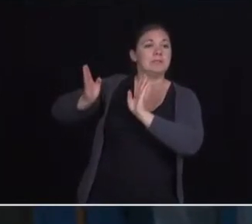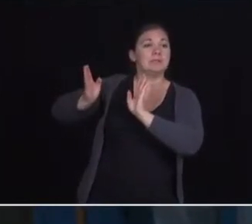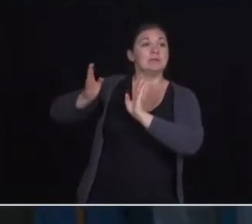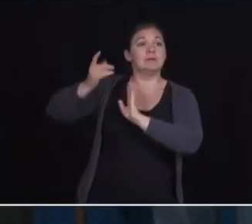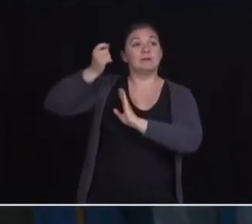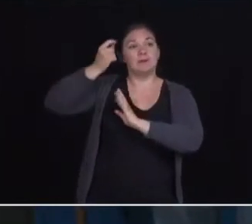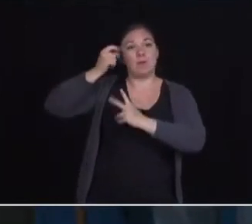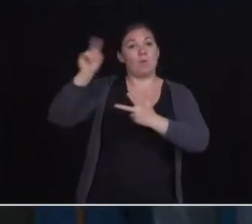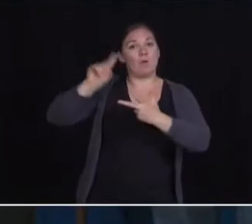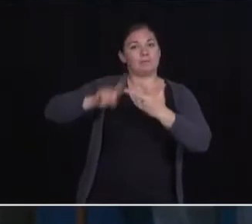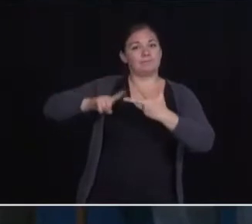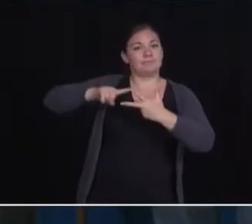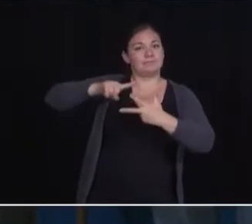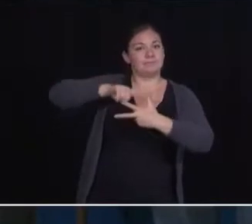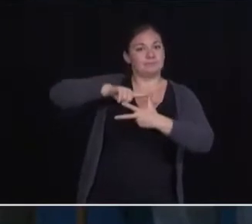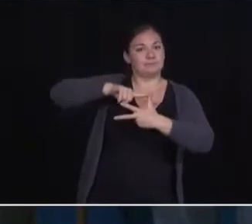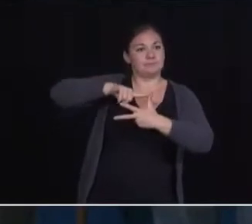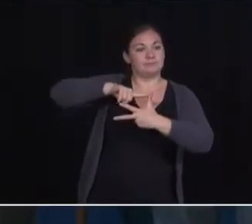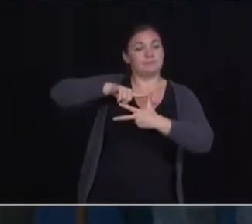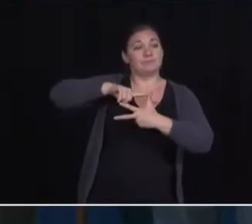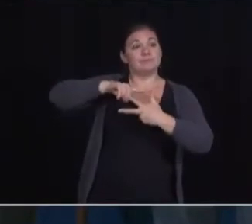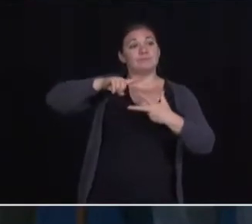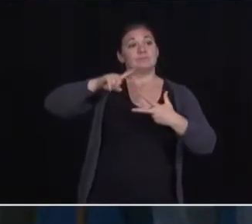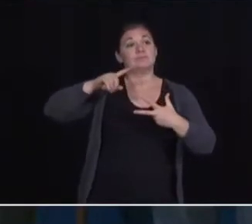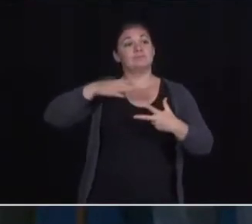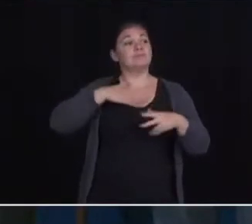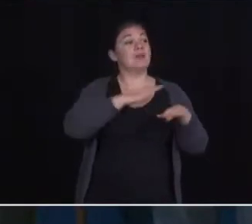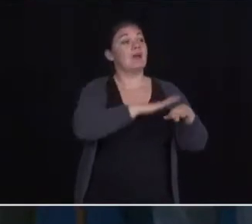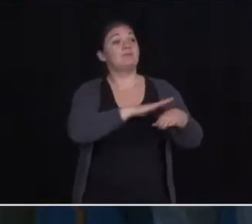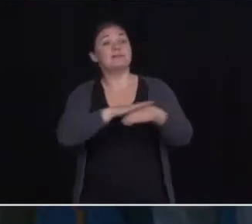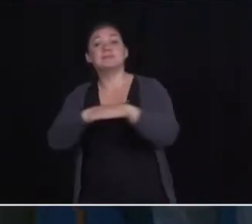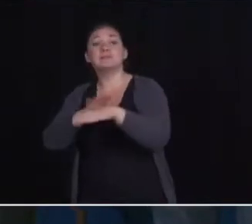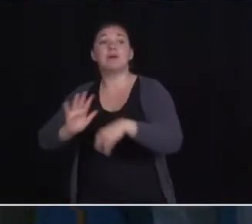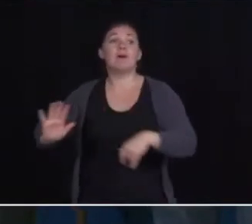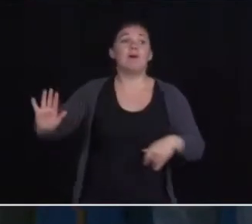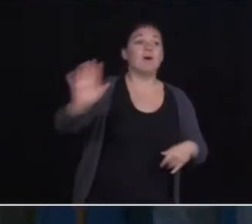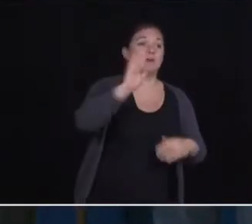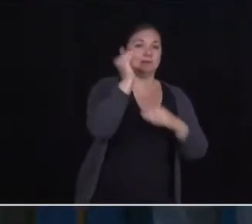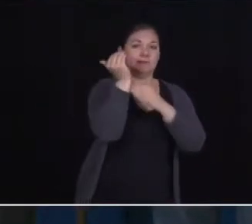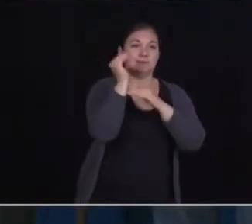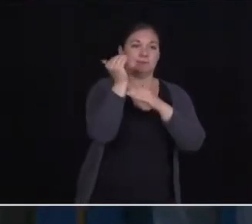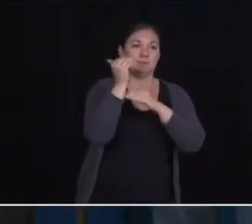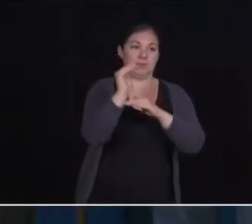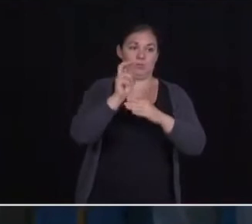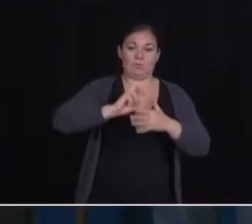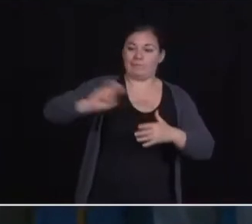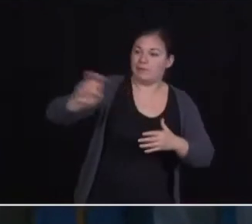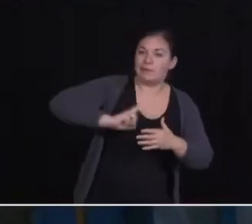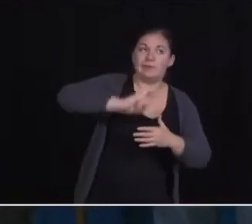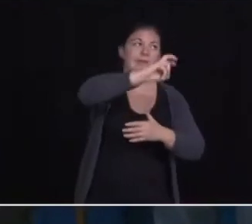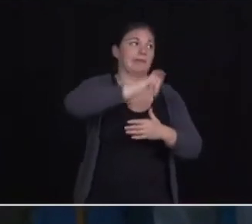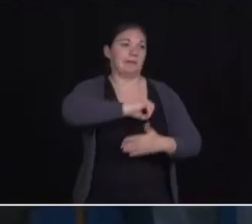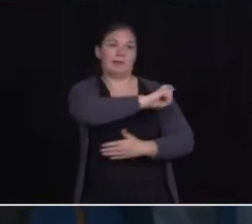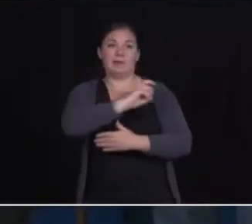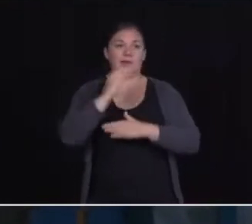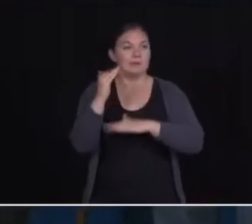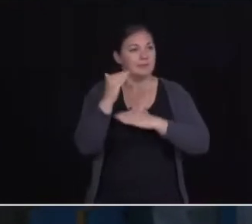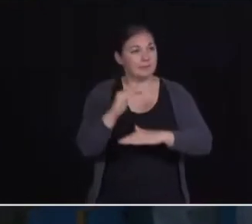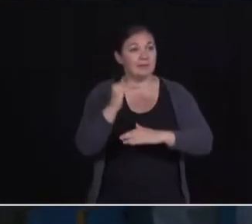to limit trips outside their homes except for essential purposes such as work, school,